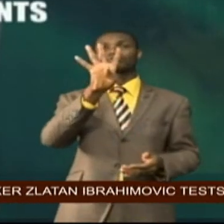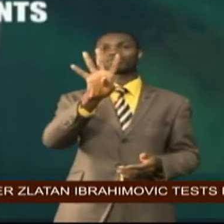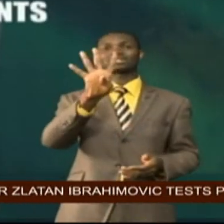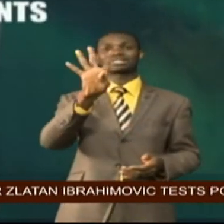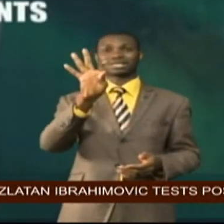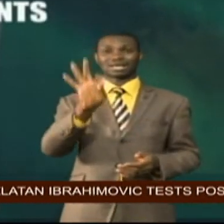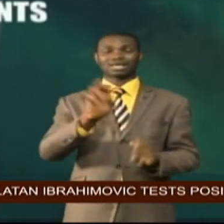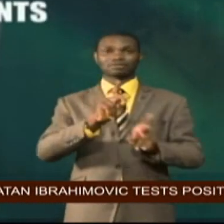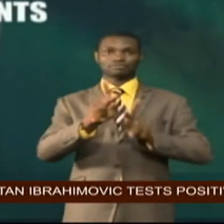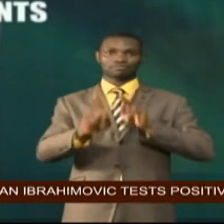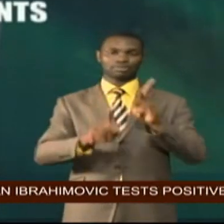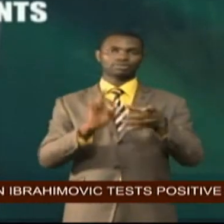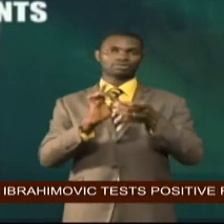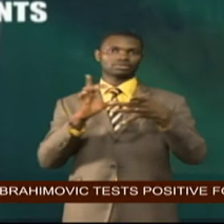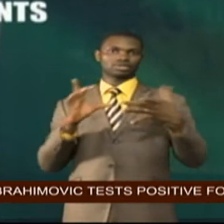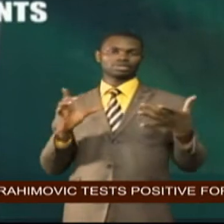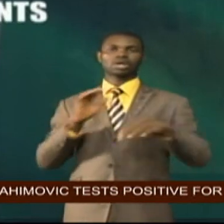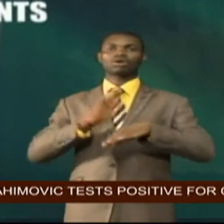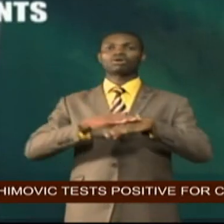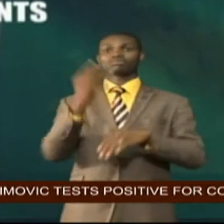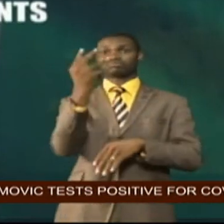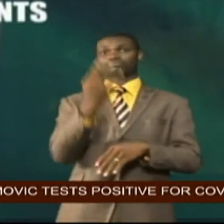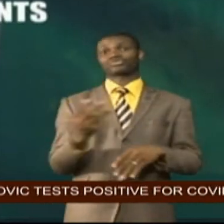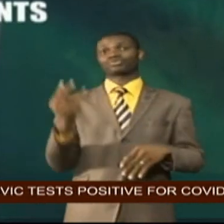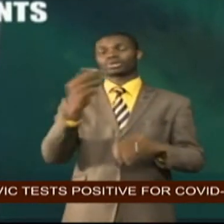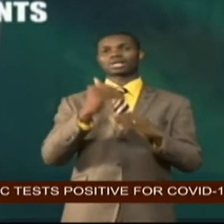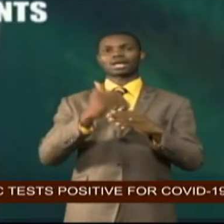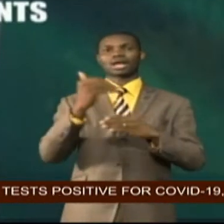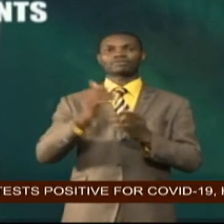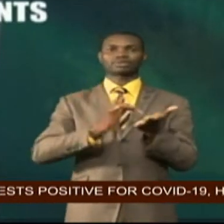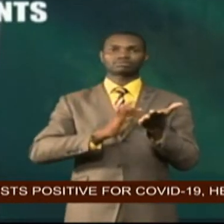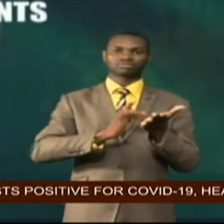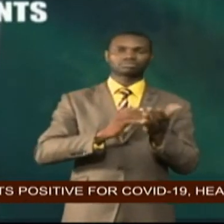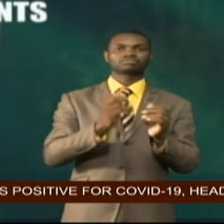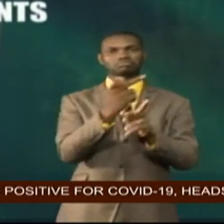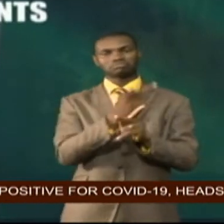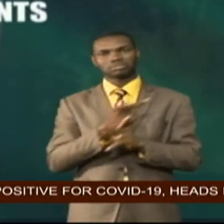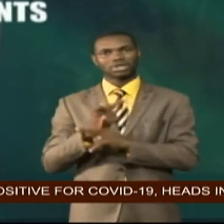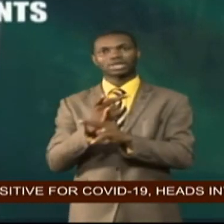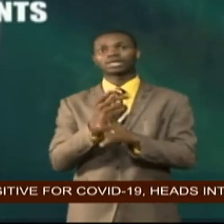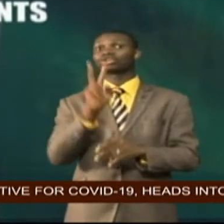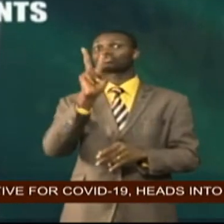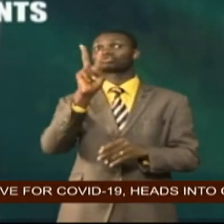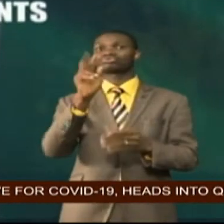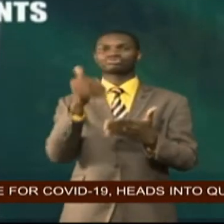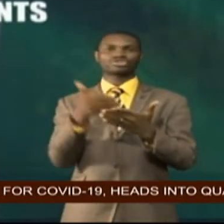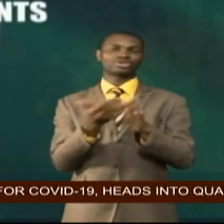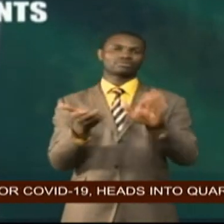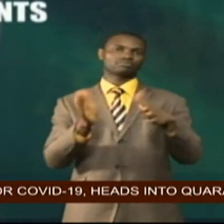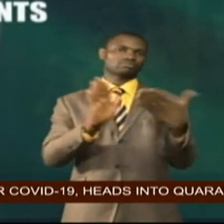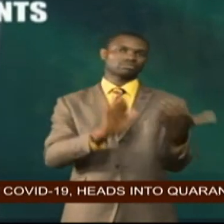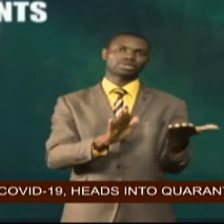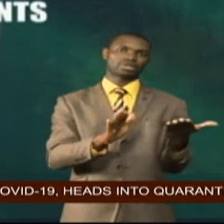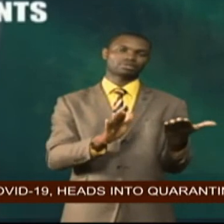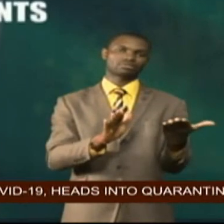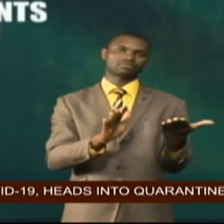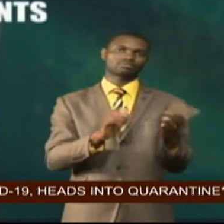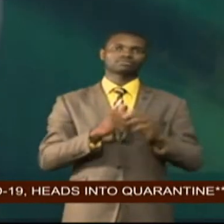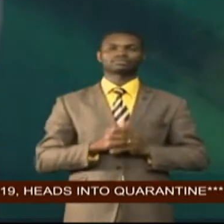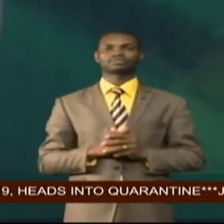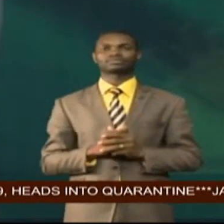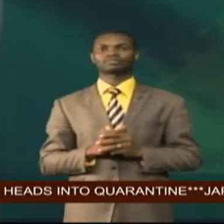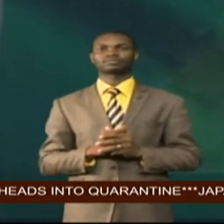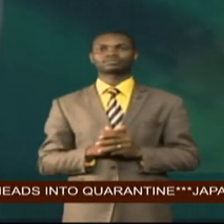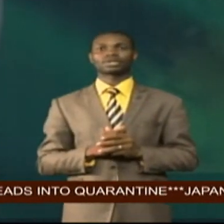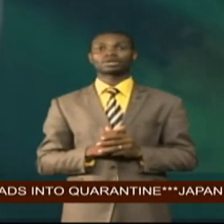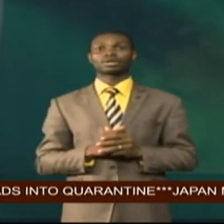COVID-19 patients were discharged on Wednesday after being treated, while 2 new fatalities were unfortunately recorded.